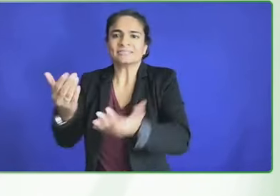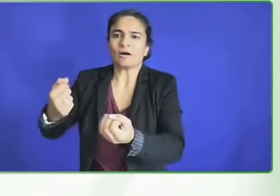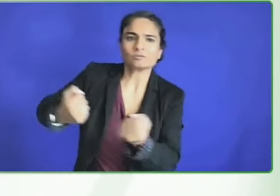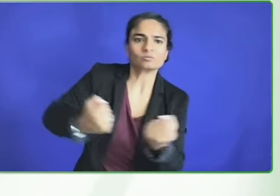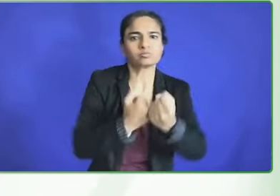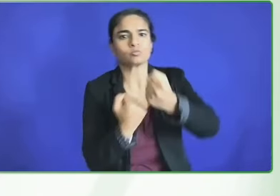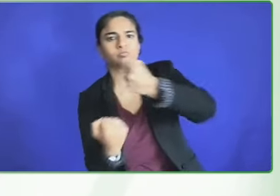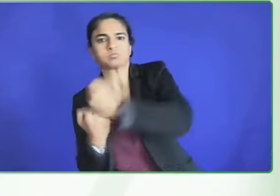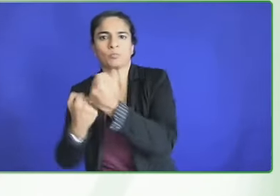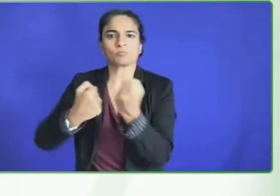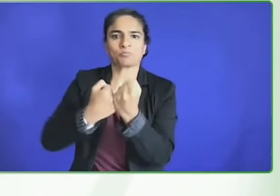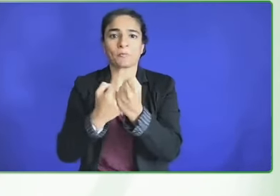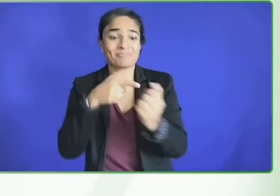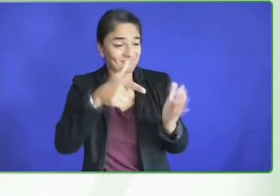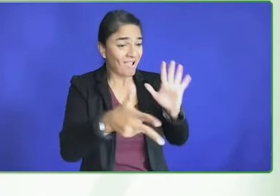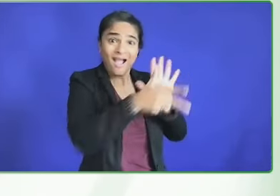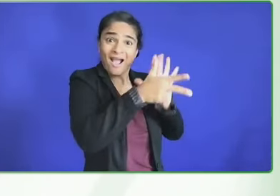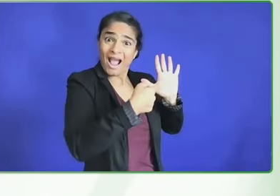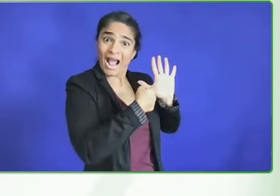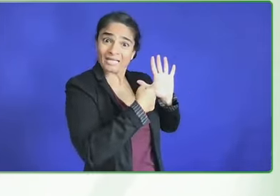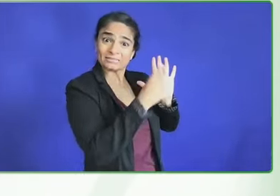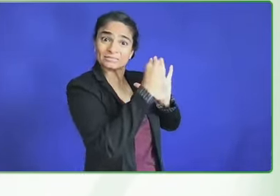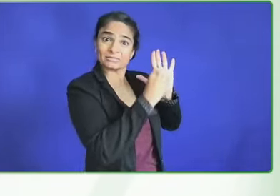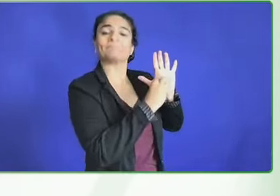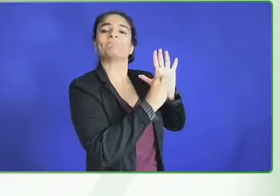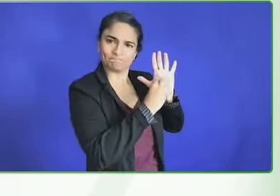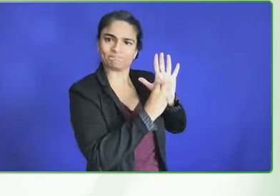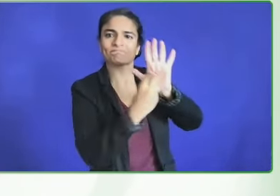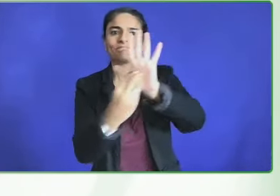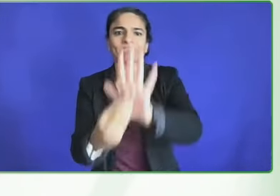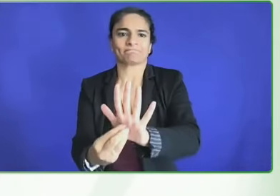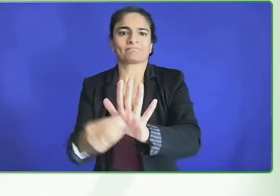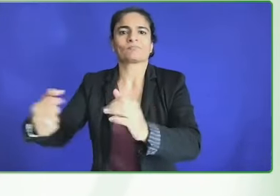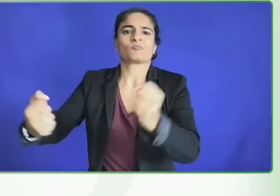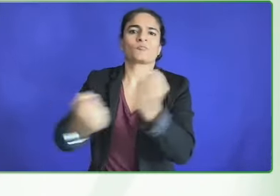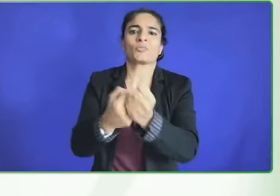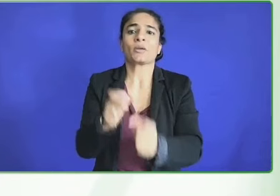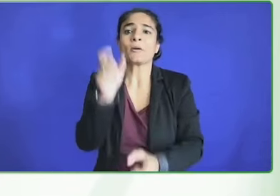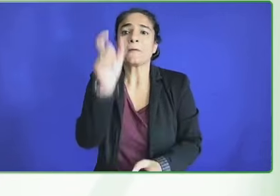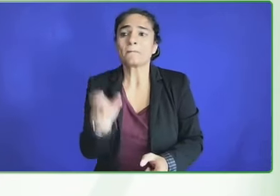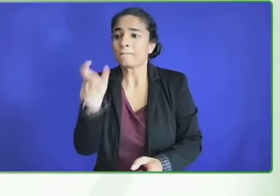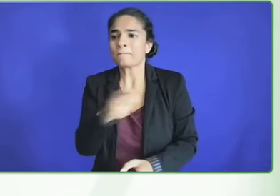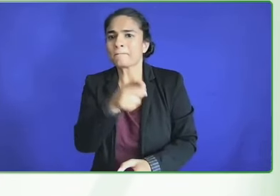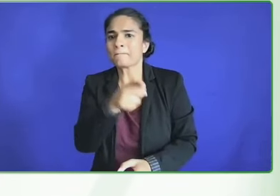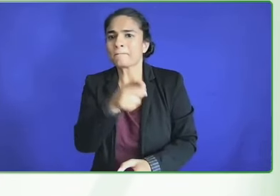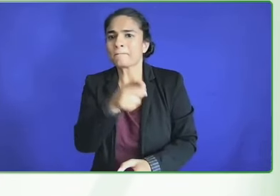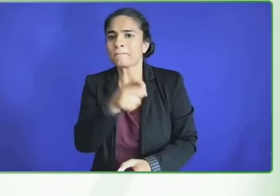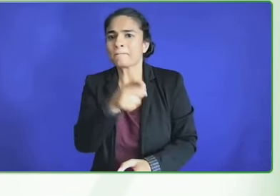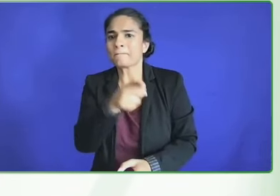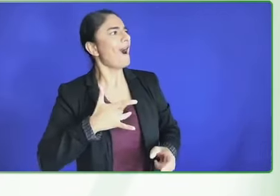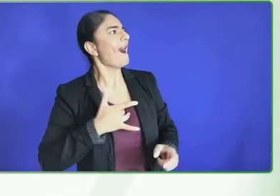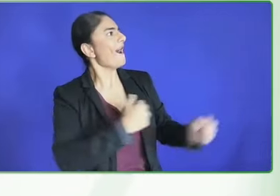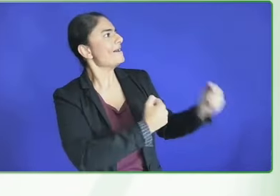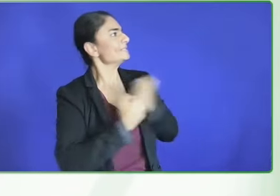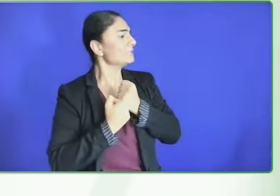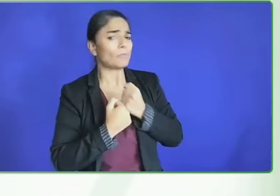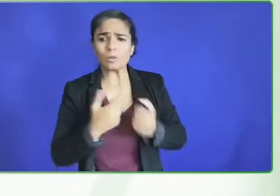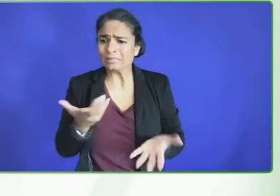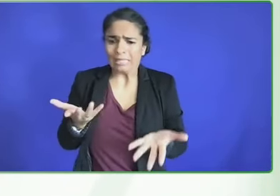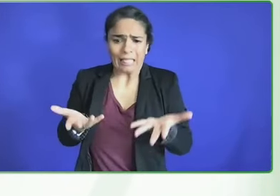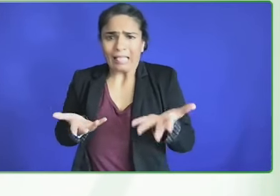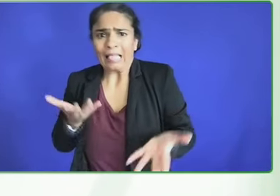and will maintain panels of experts to act as a decision supporters where a person might not be able to afford